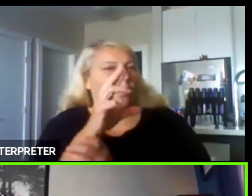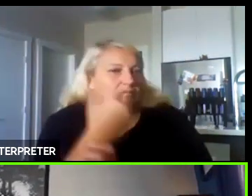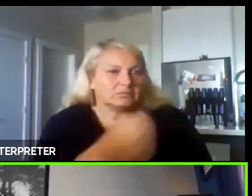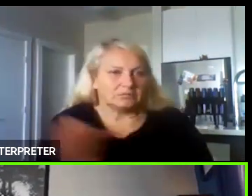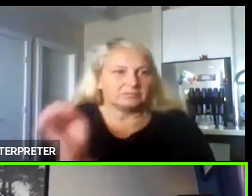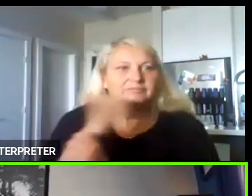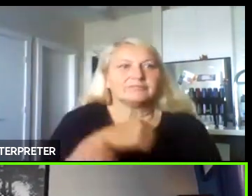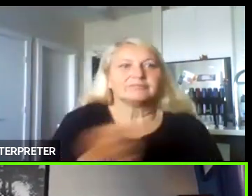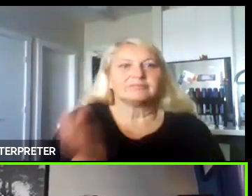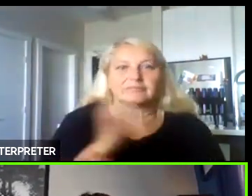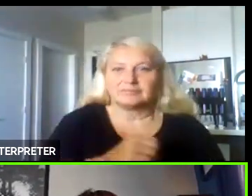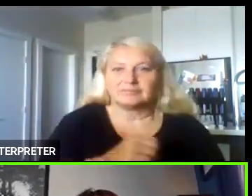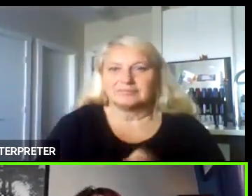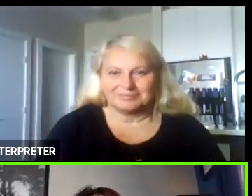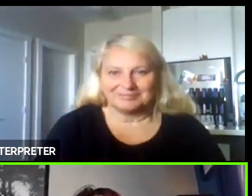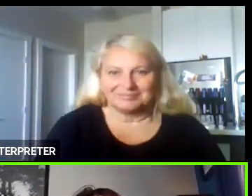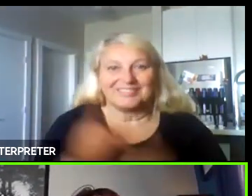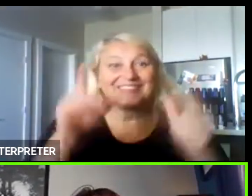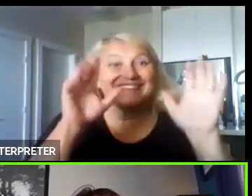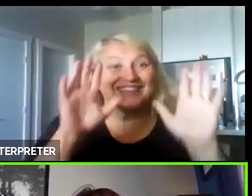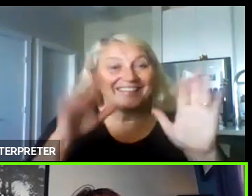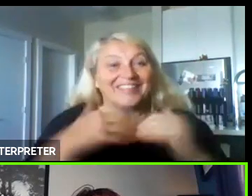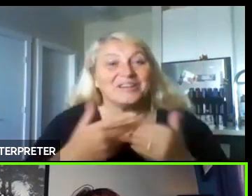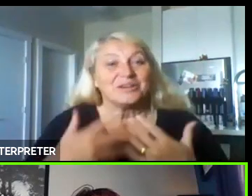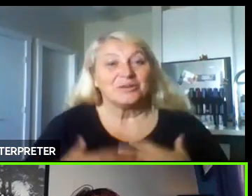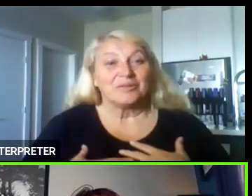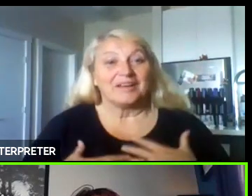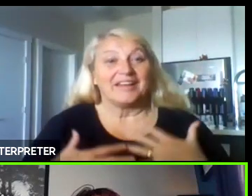All right. We come back to our breath